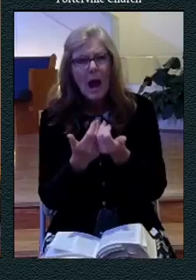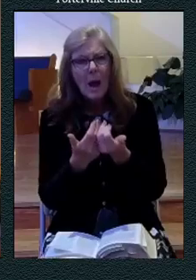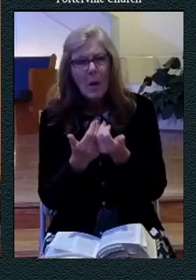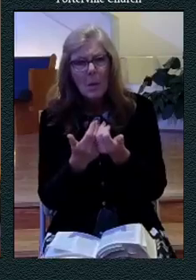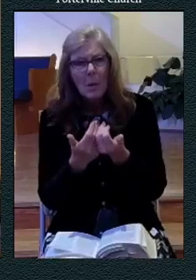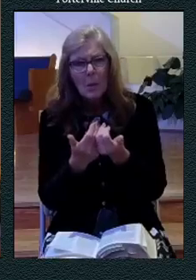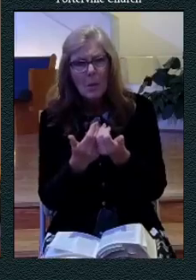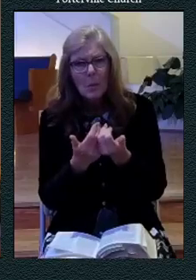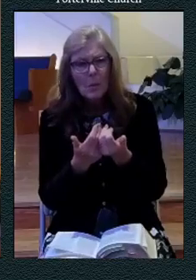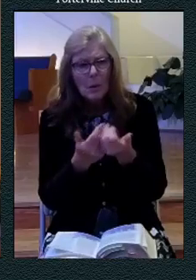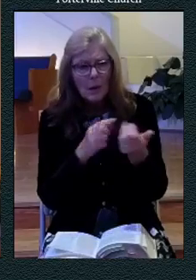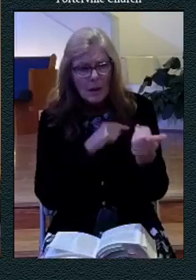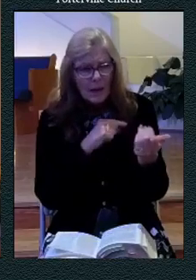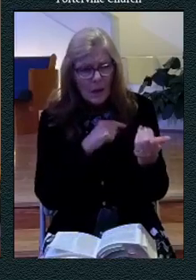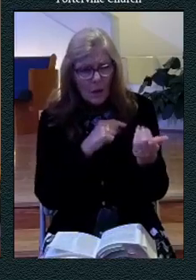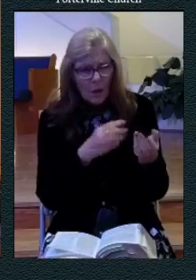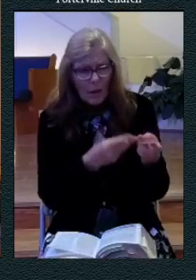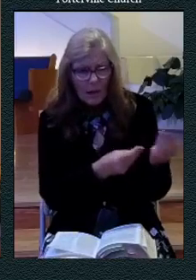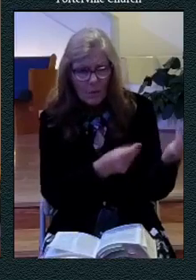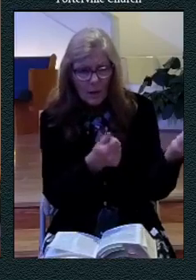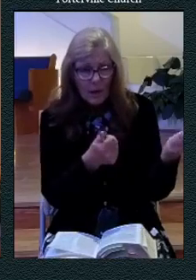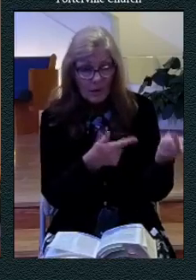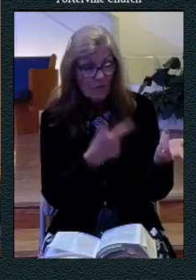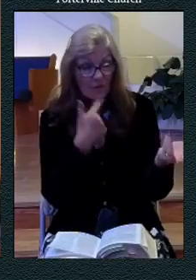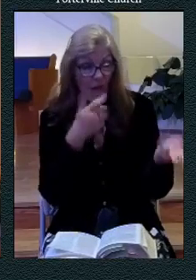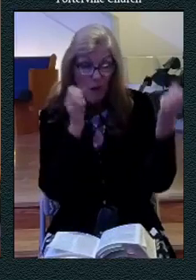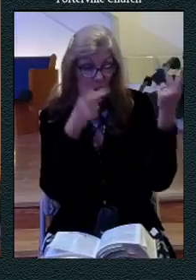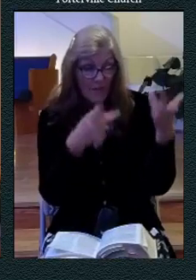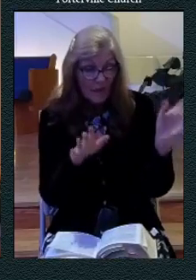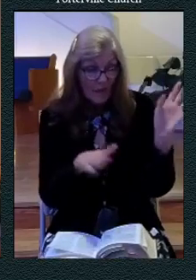done? You know, what's happening here?